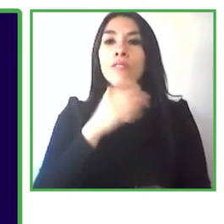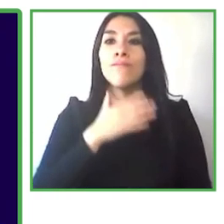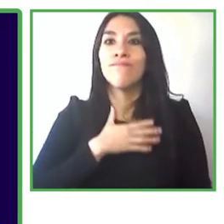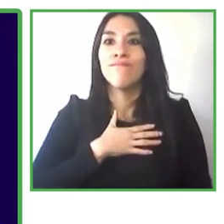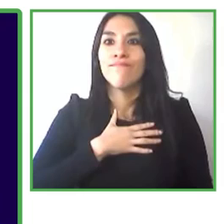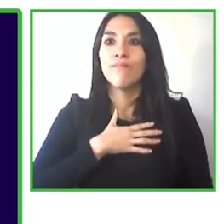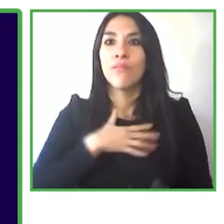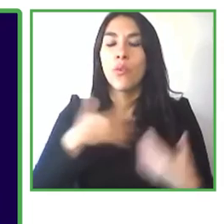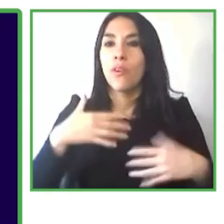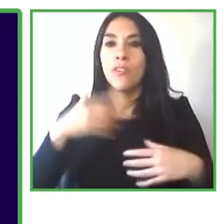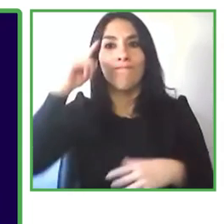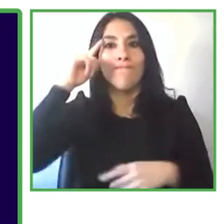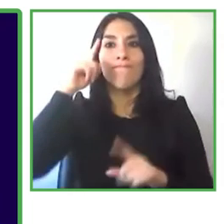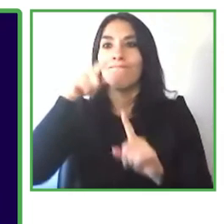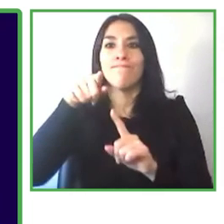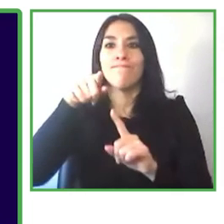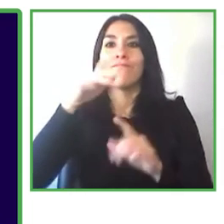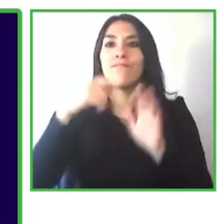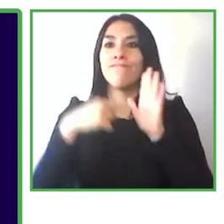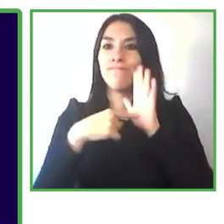from the ILO headquarters.